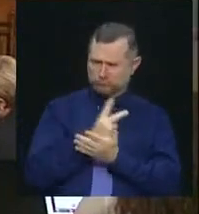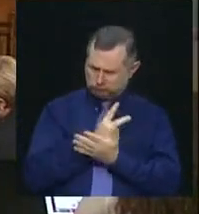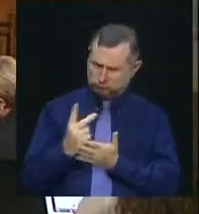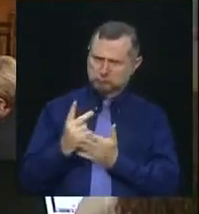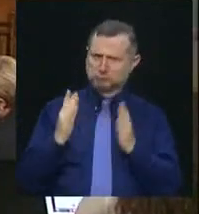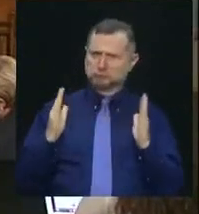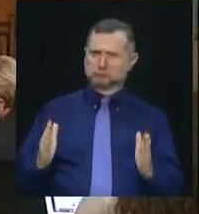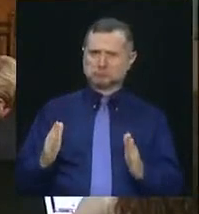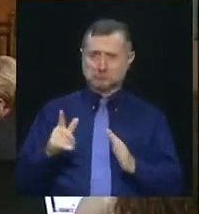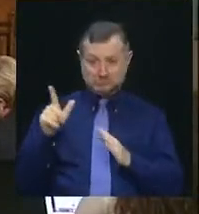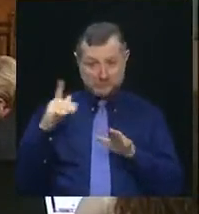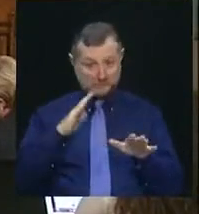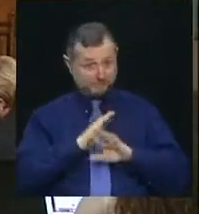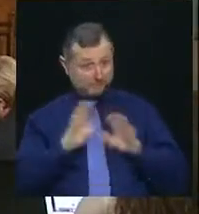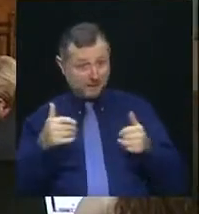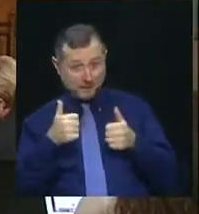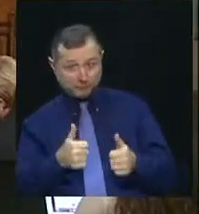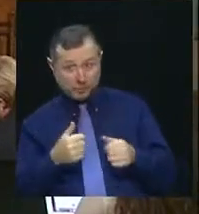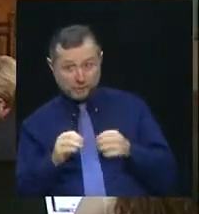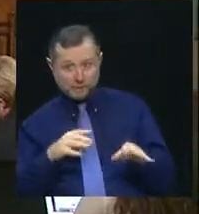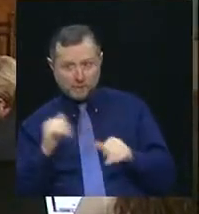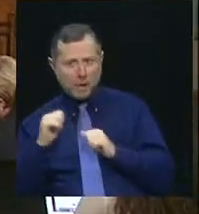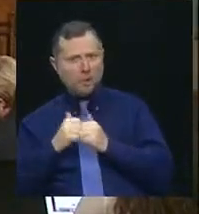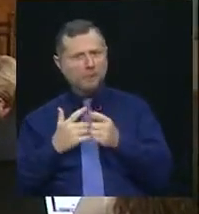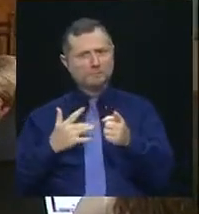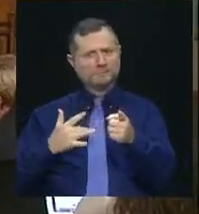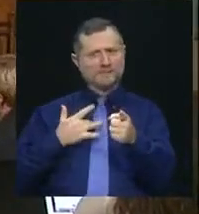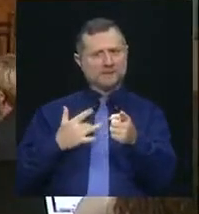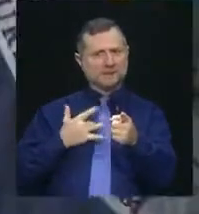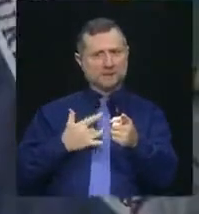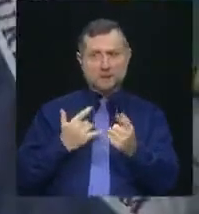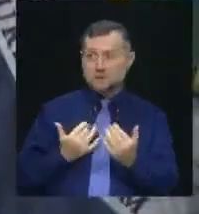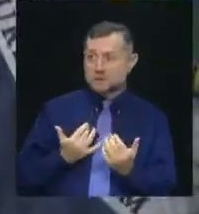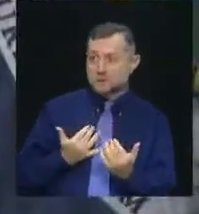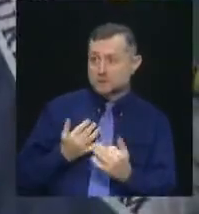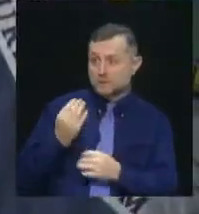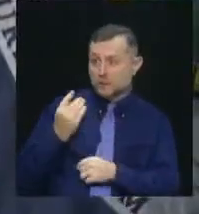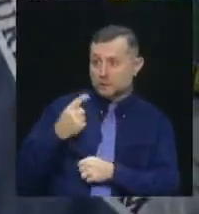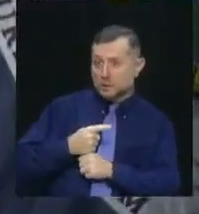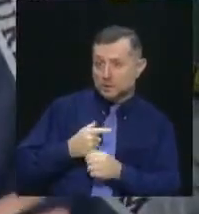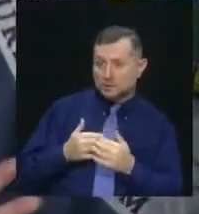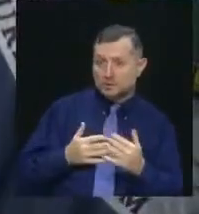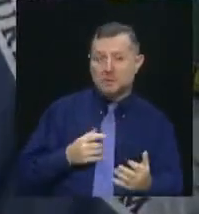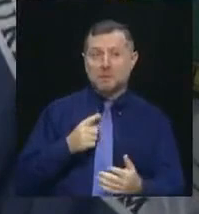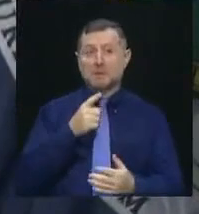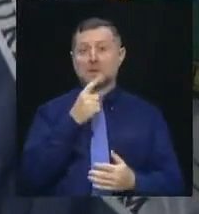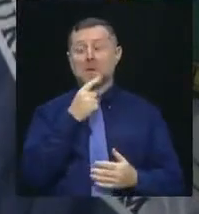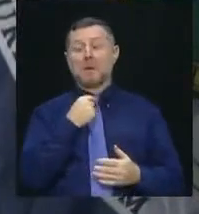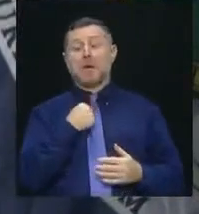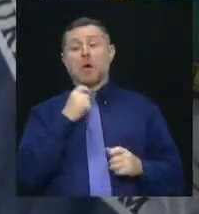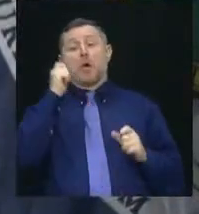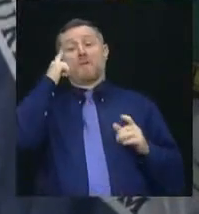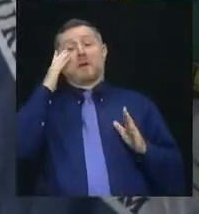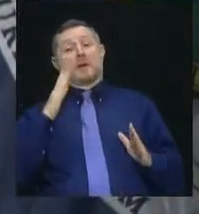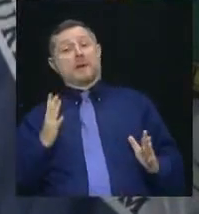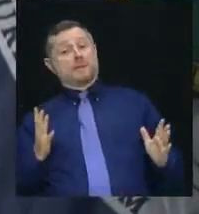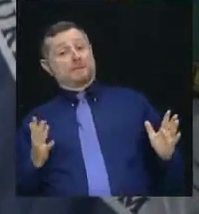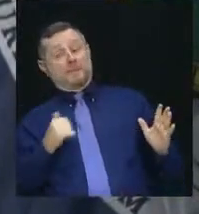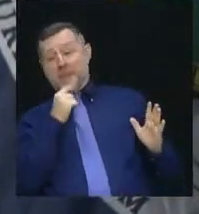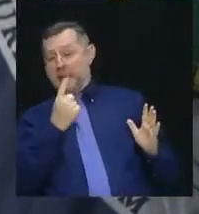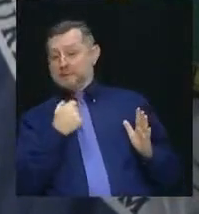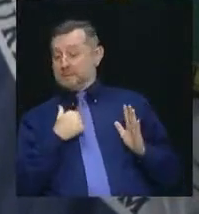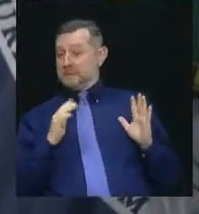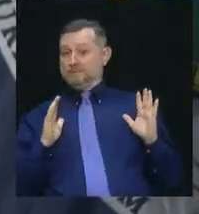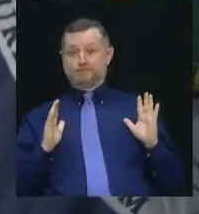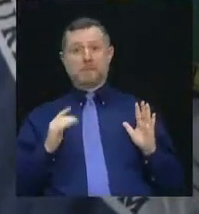office? And how do you feel about having to wait that long to take the reins? It's not what I asked for. However, I'm looking forward to a